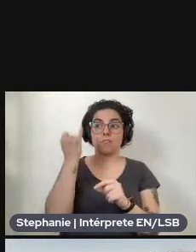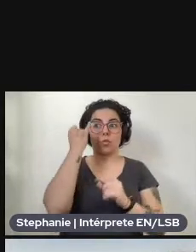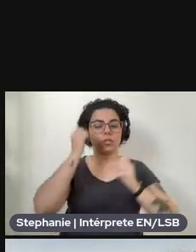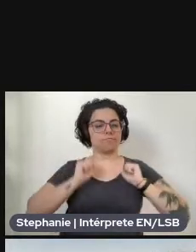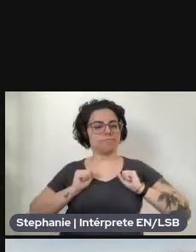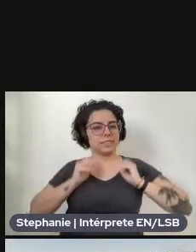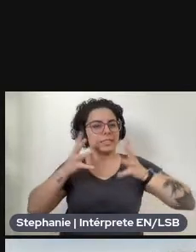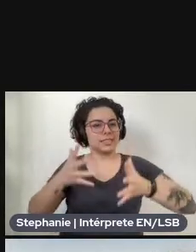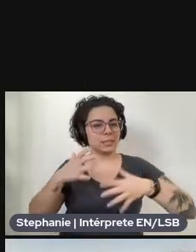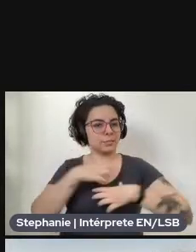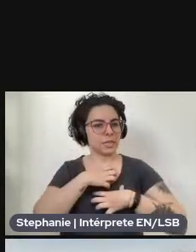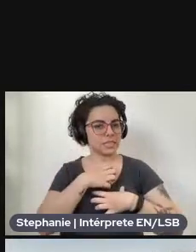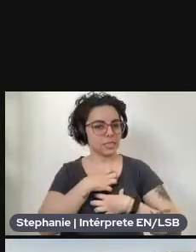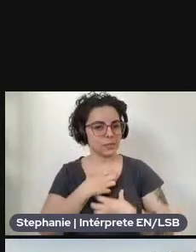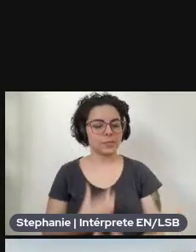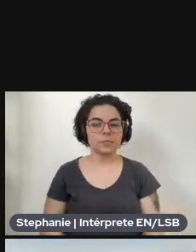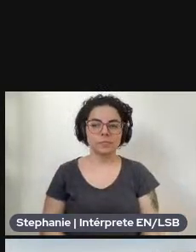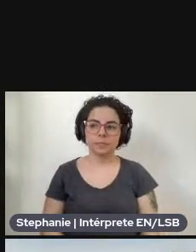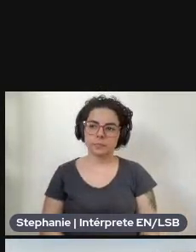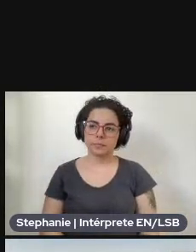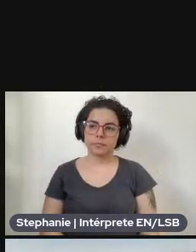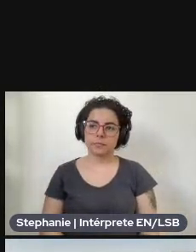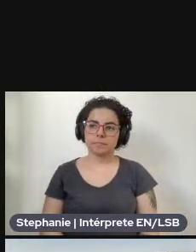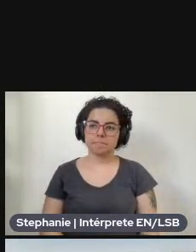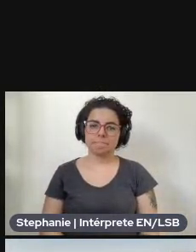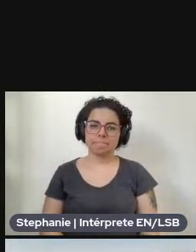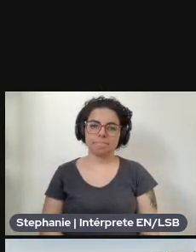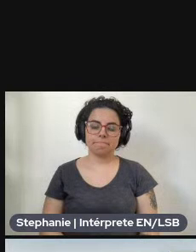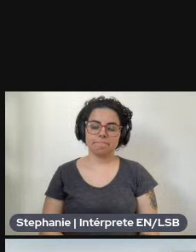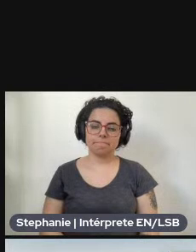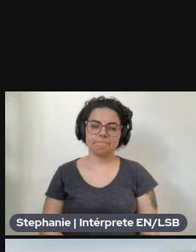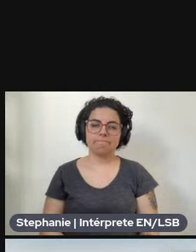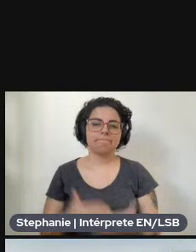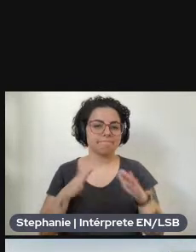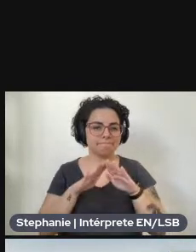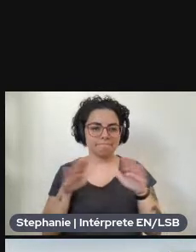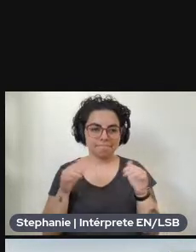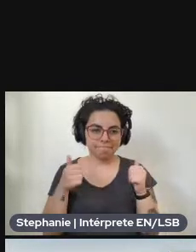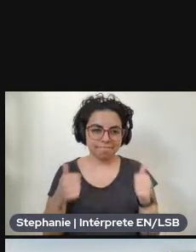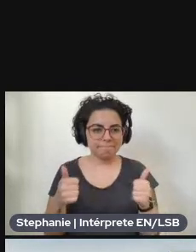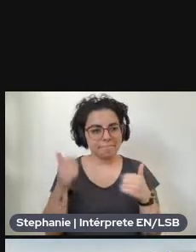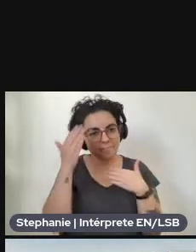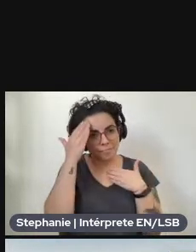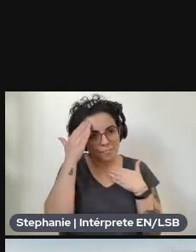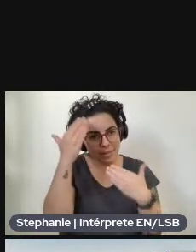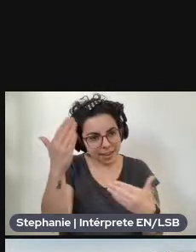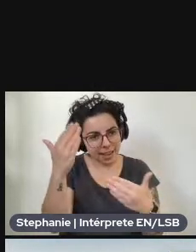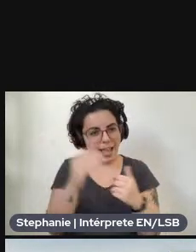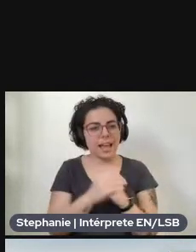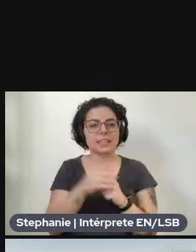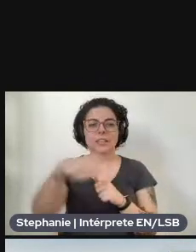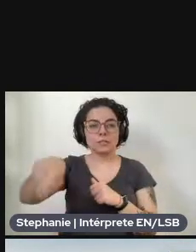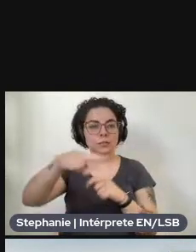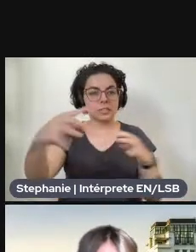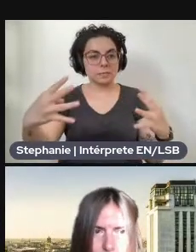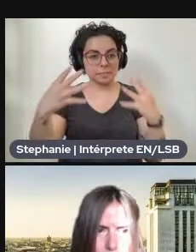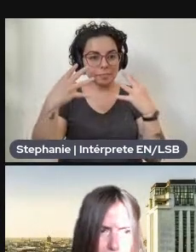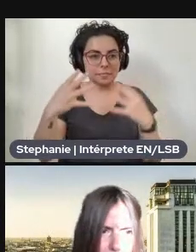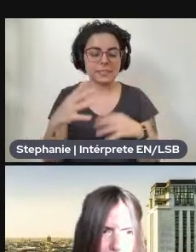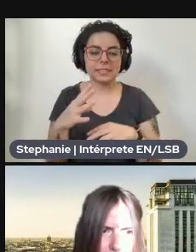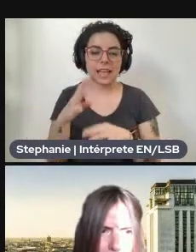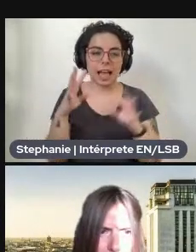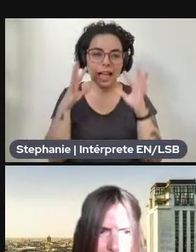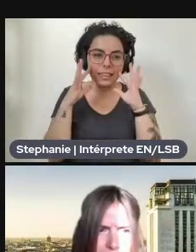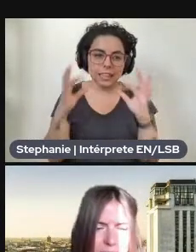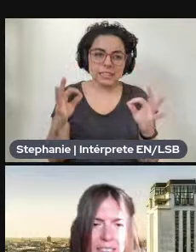of expressivity. Okay, that was it. Thank you very much for your attention, and if you